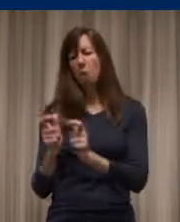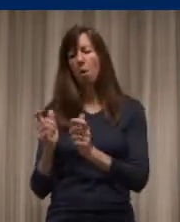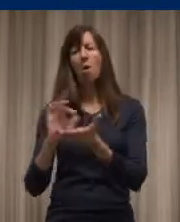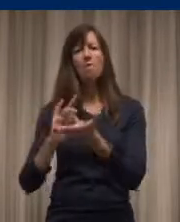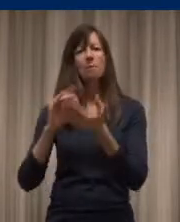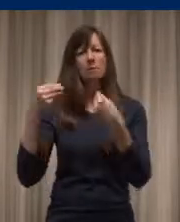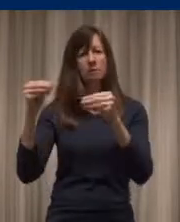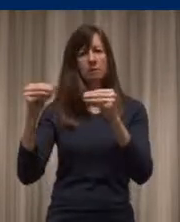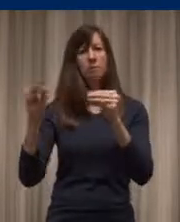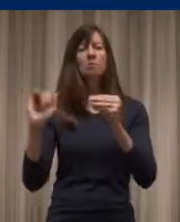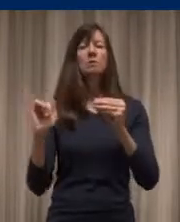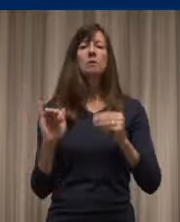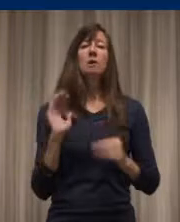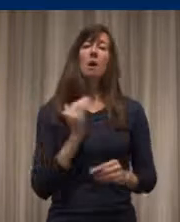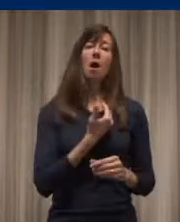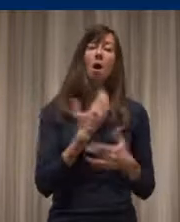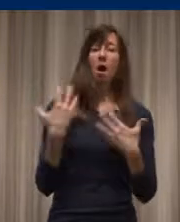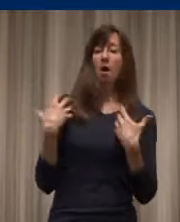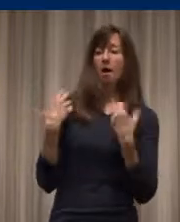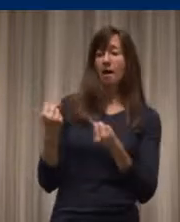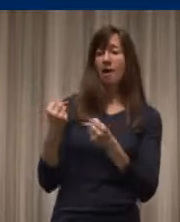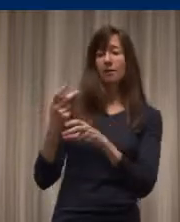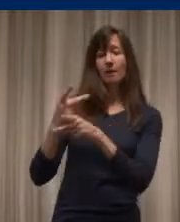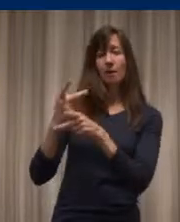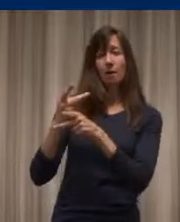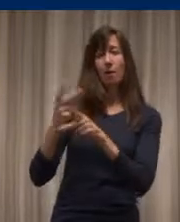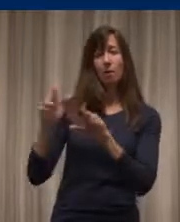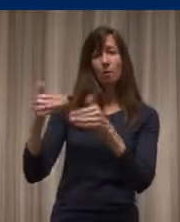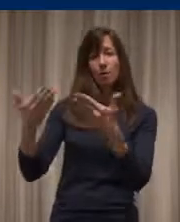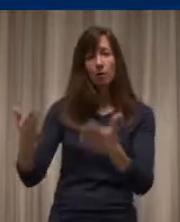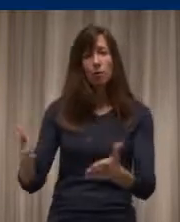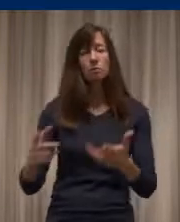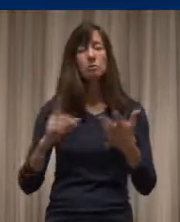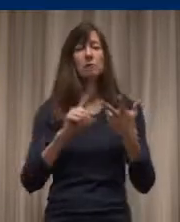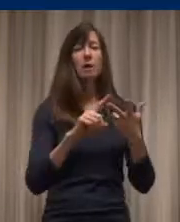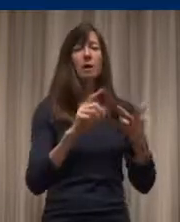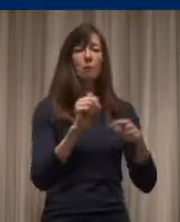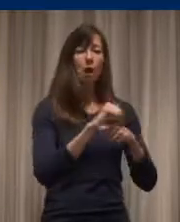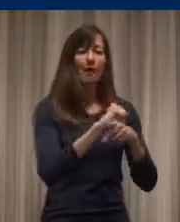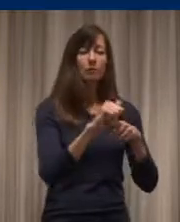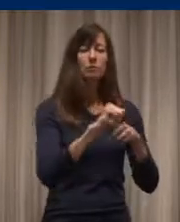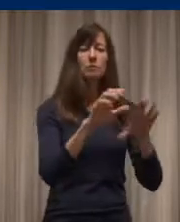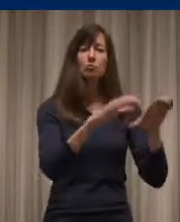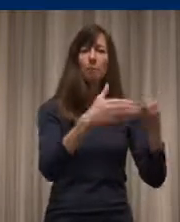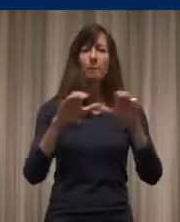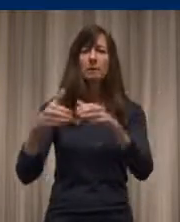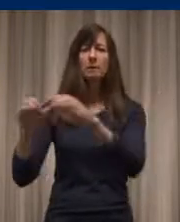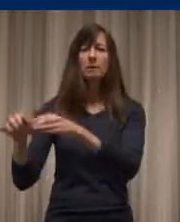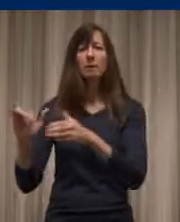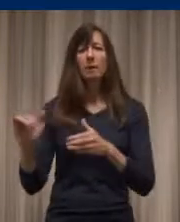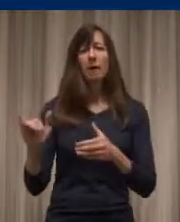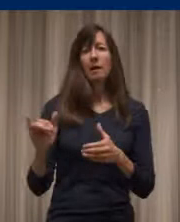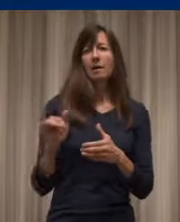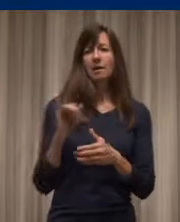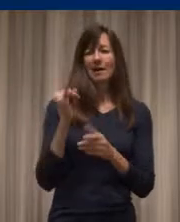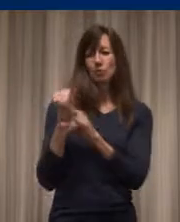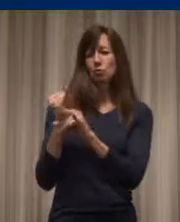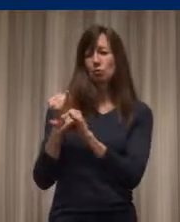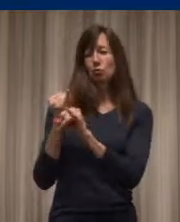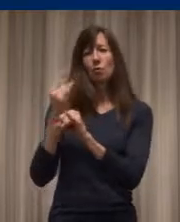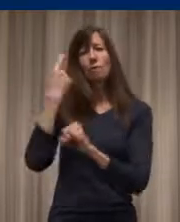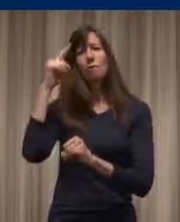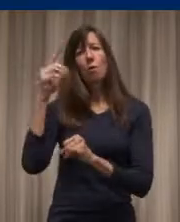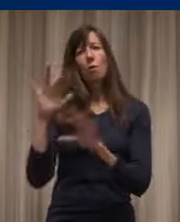health practices, our federally qualified health centers like the Institute for Family Health, our private doctor and